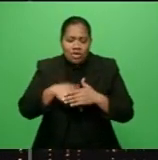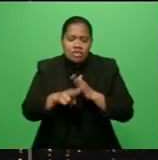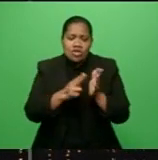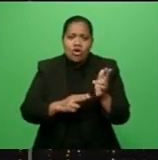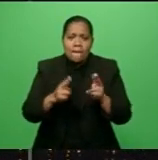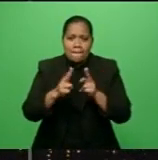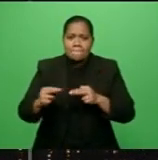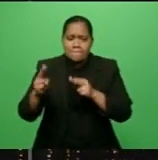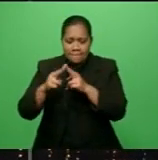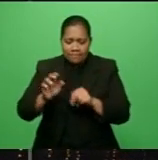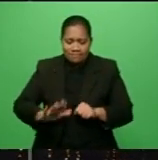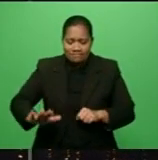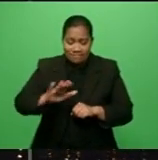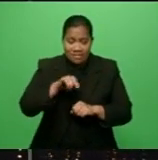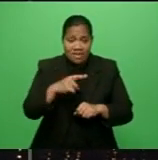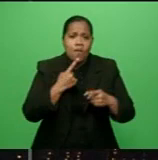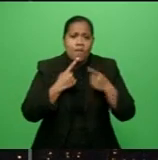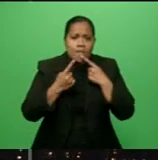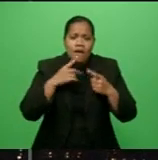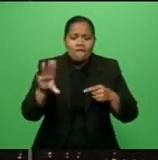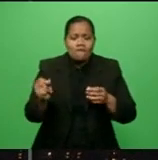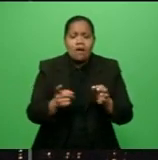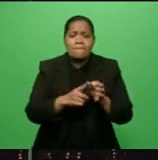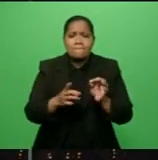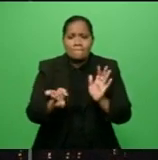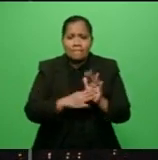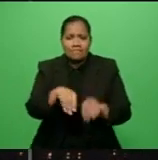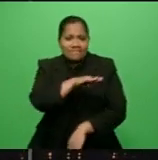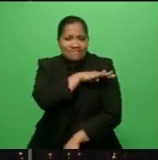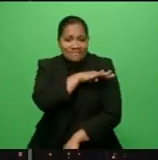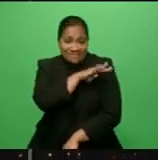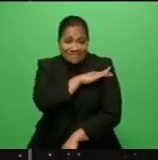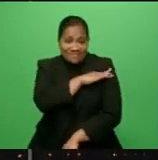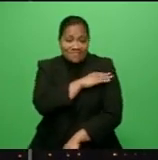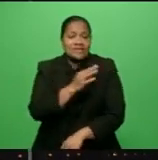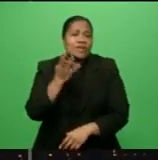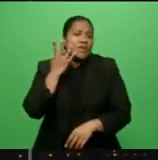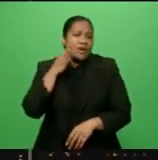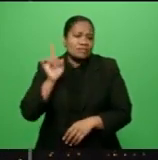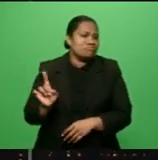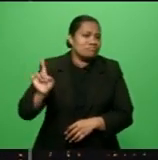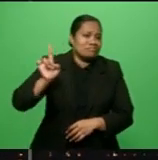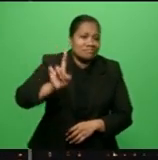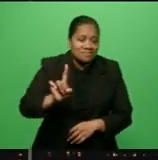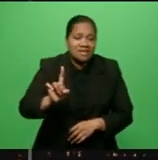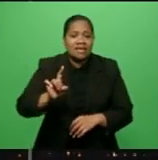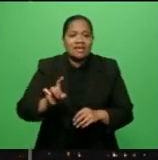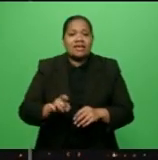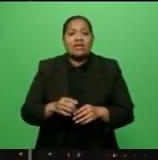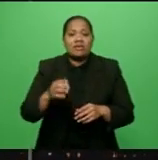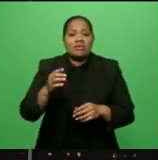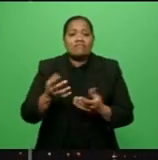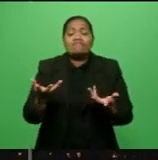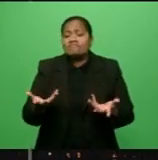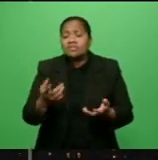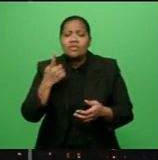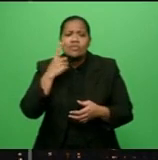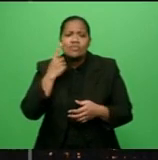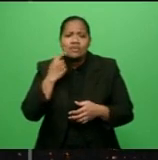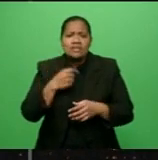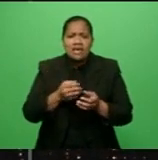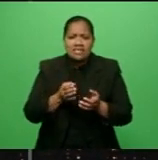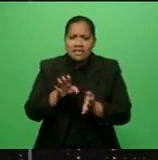areas. This was the comment from Prime Minister Vorenge Bainimarama while officiating at the commissioning of the water and solar home